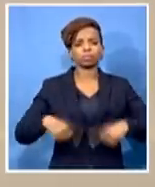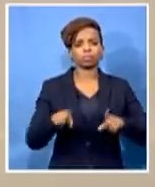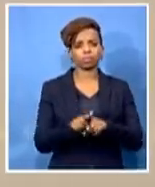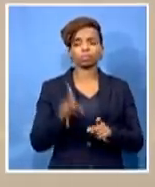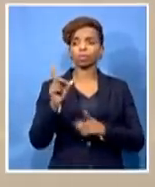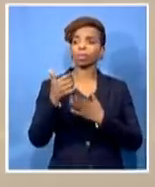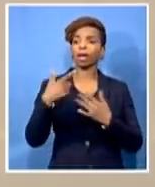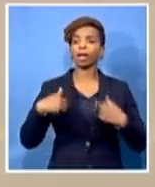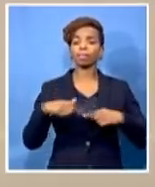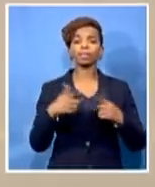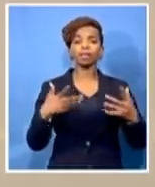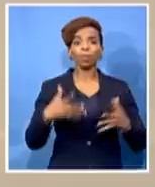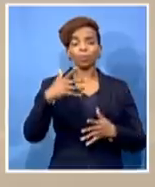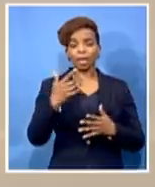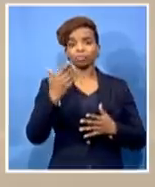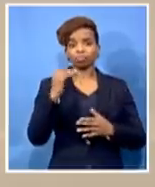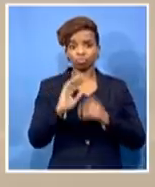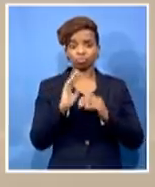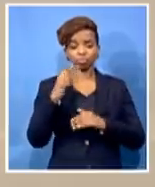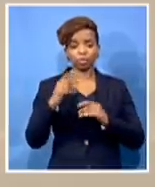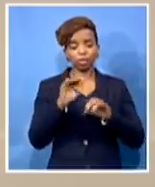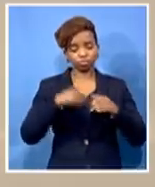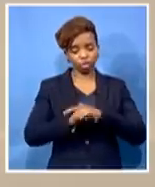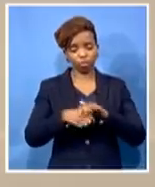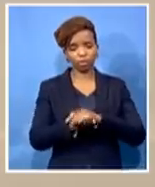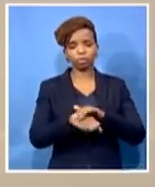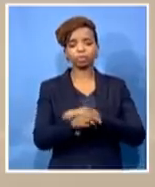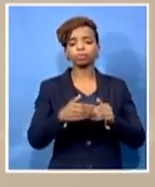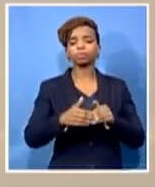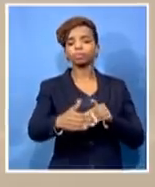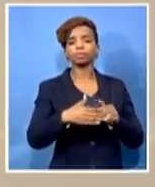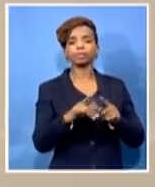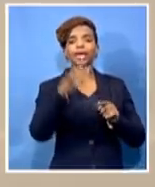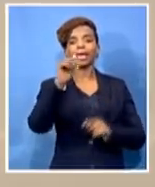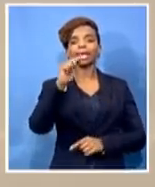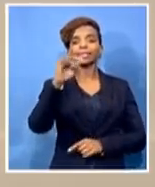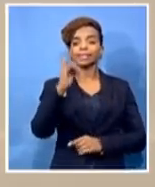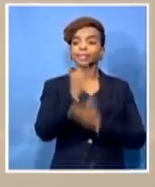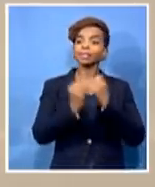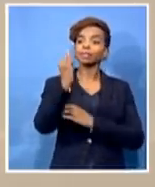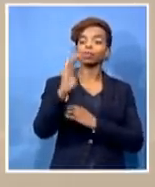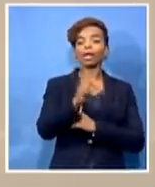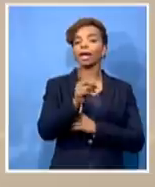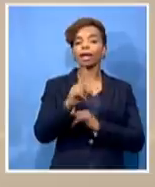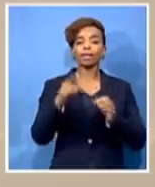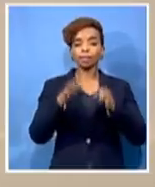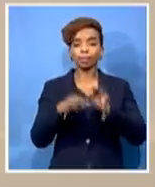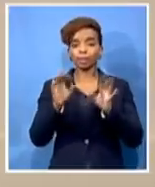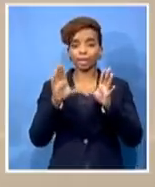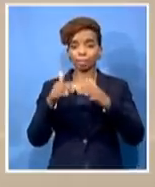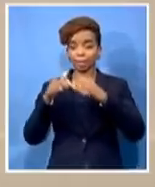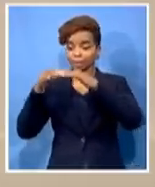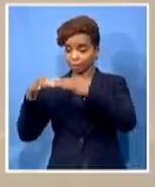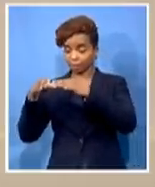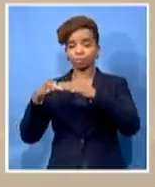The ANC is not individual, but it is the party itself. We have to work hard to ensure that we can protect the credibility